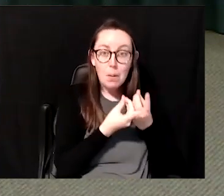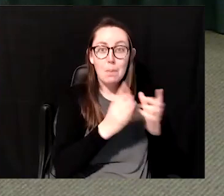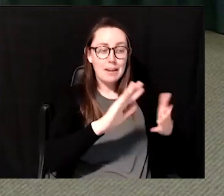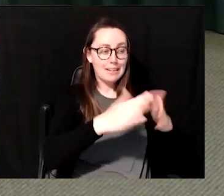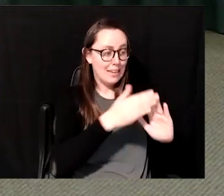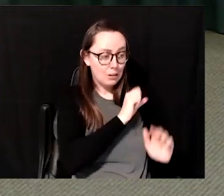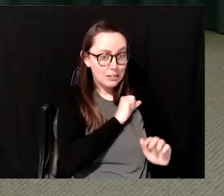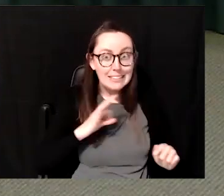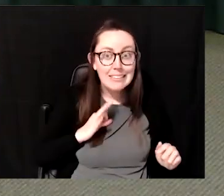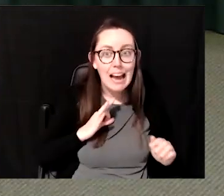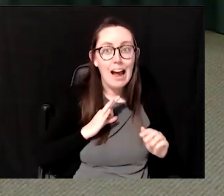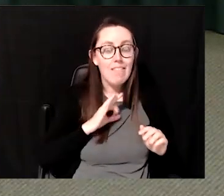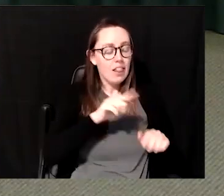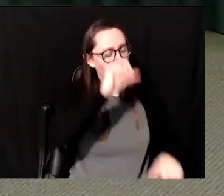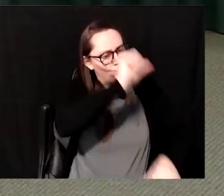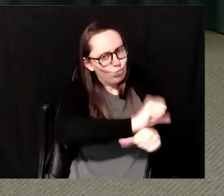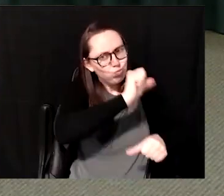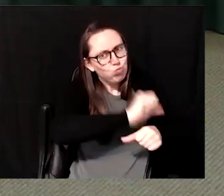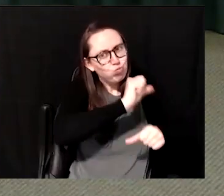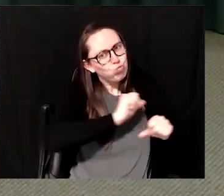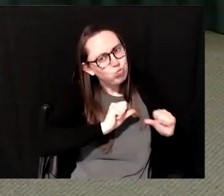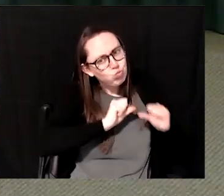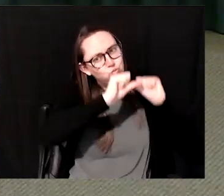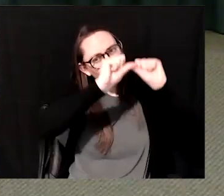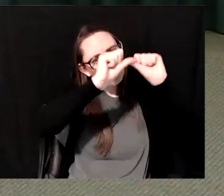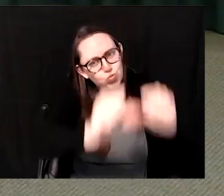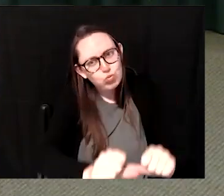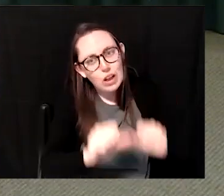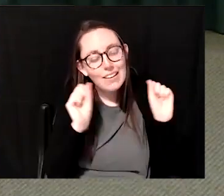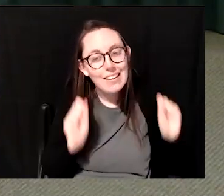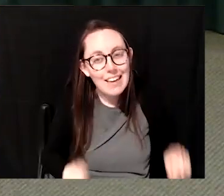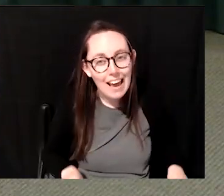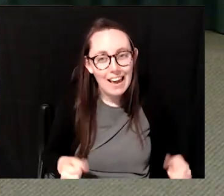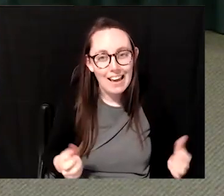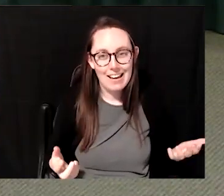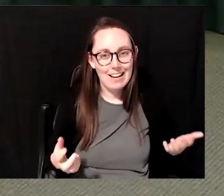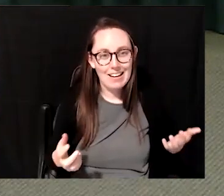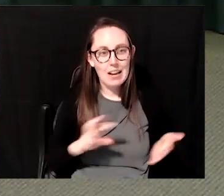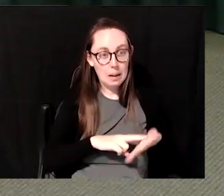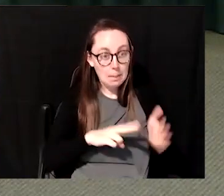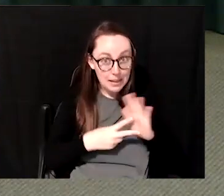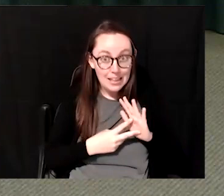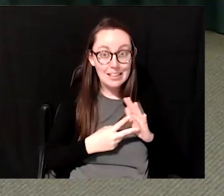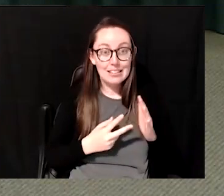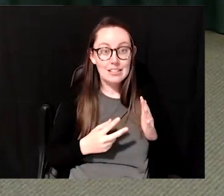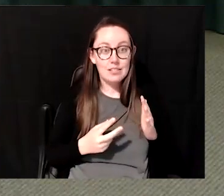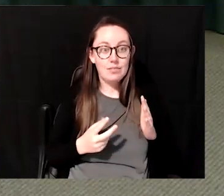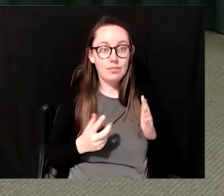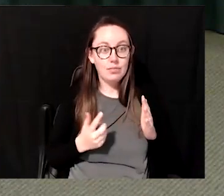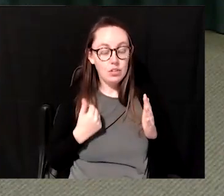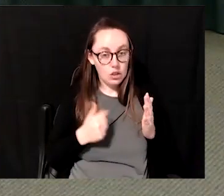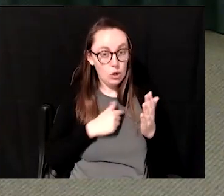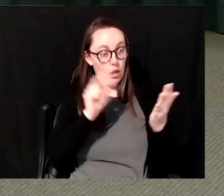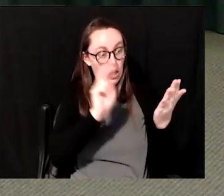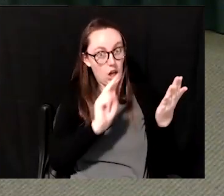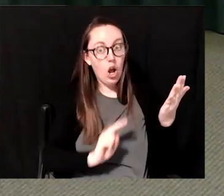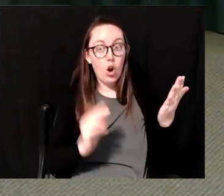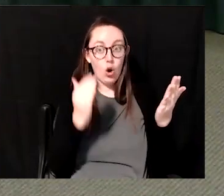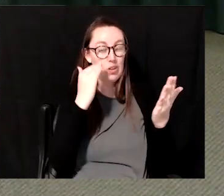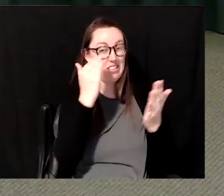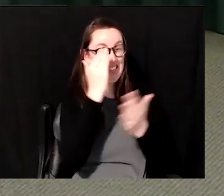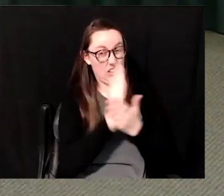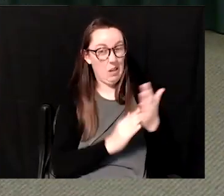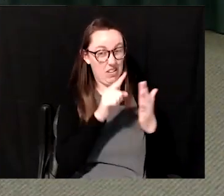for a long time that's a reassurance that these really some of these very long-term recommendations